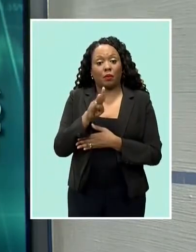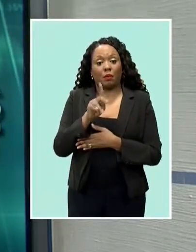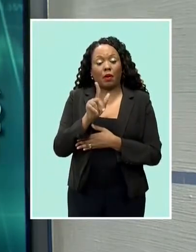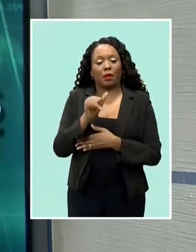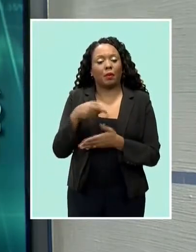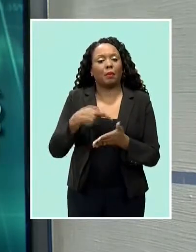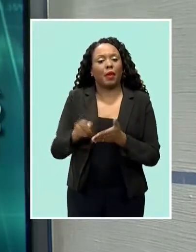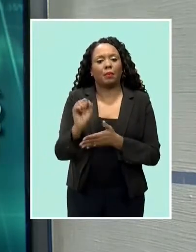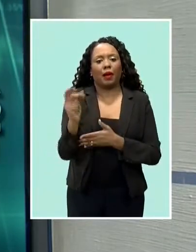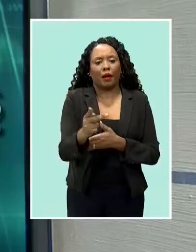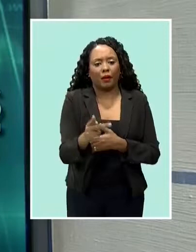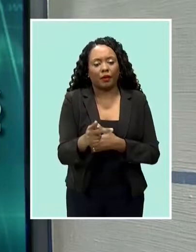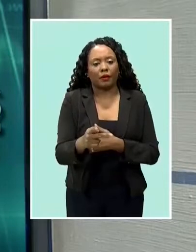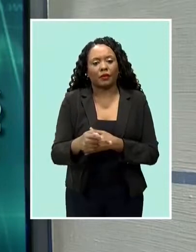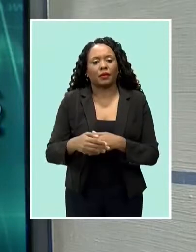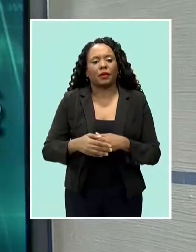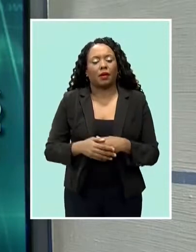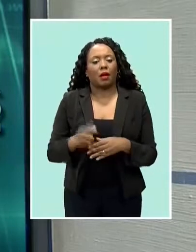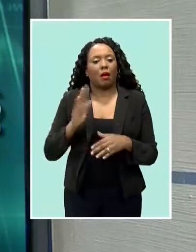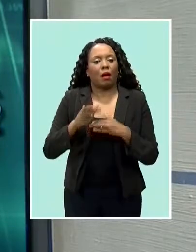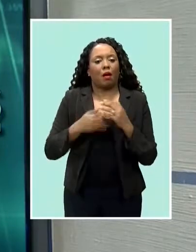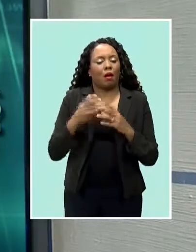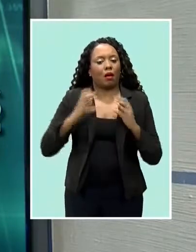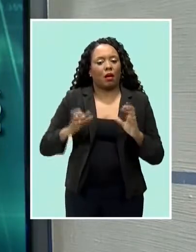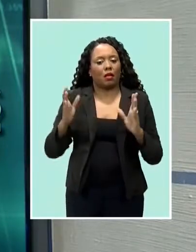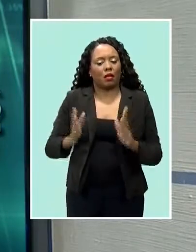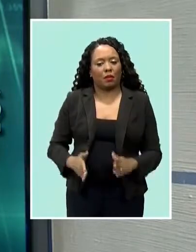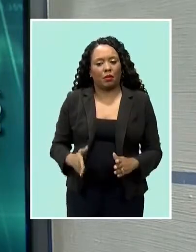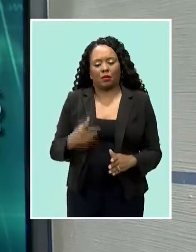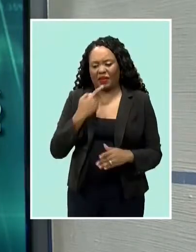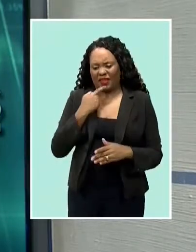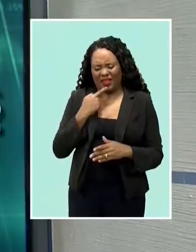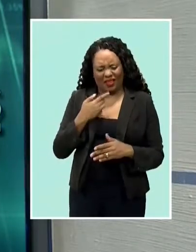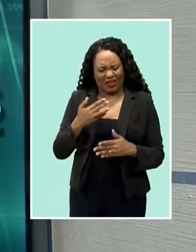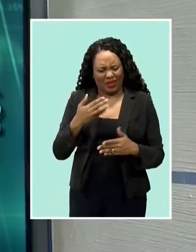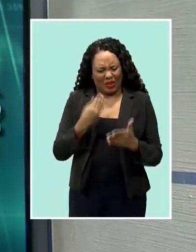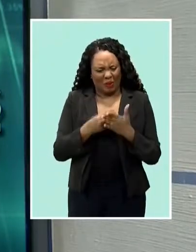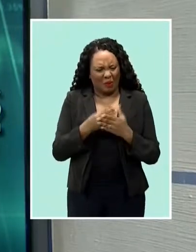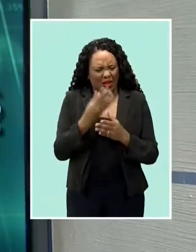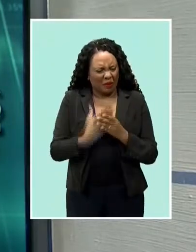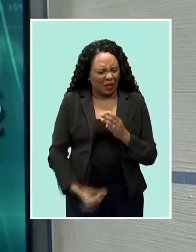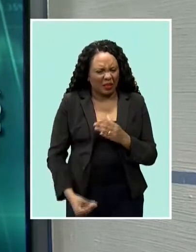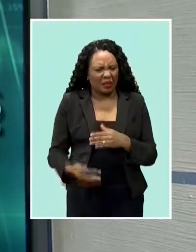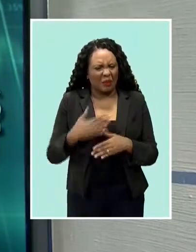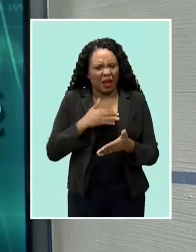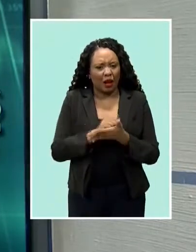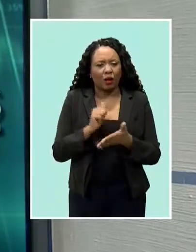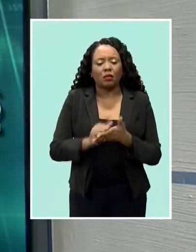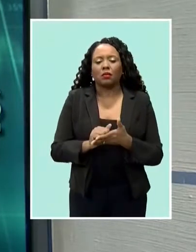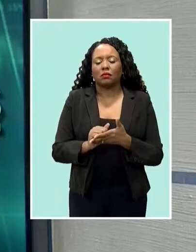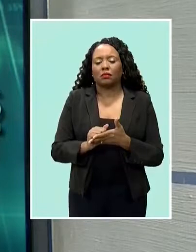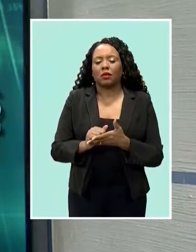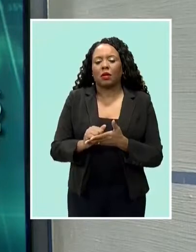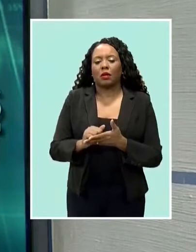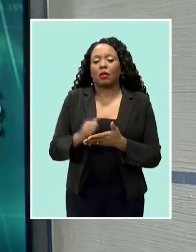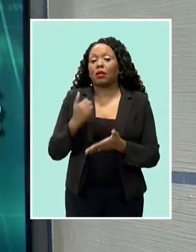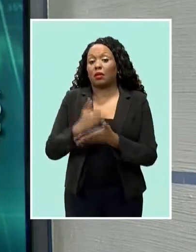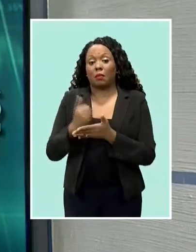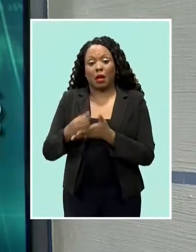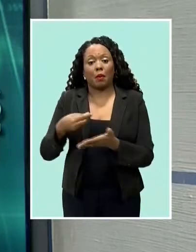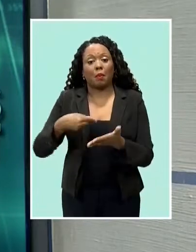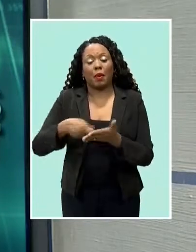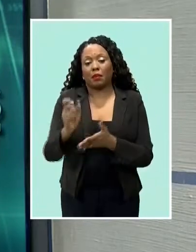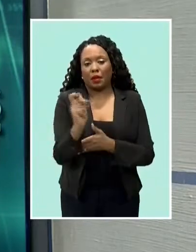customers who filed disputes have now been refunded. Commenting on the situation, Managing Director Anthony Clark said it was